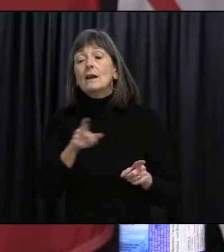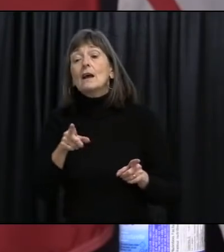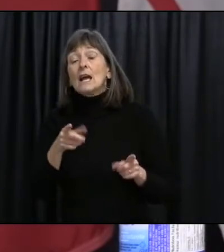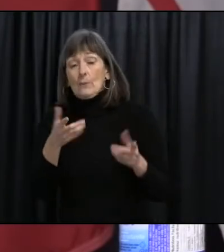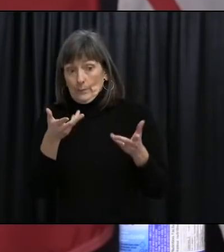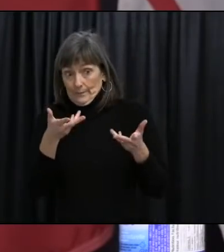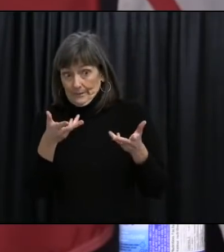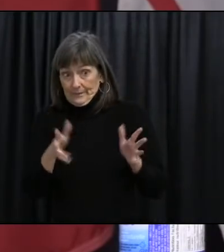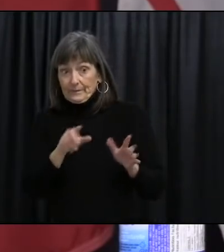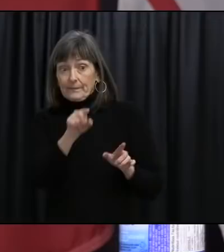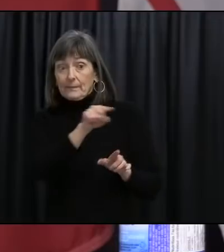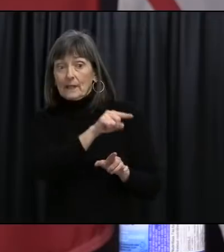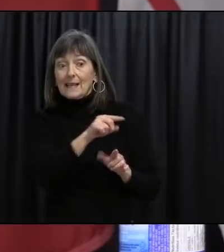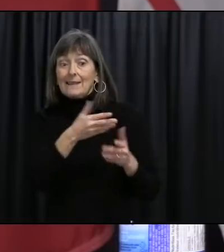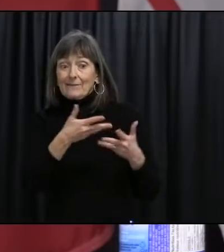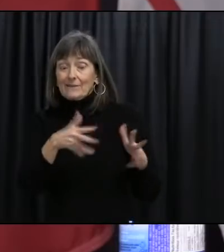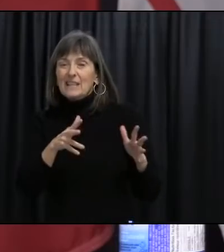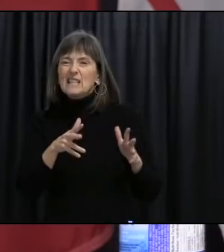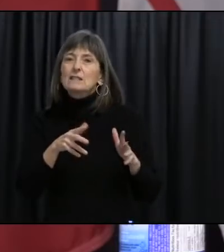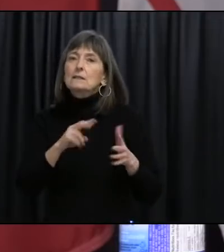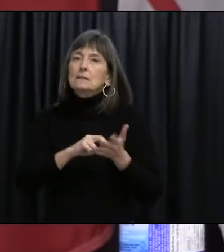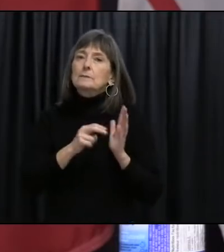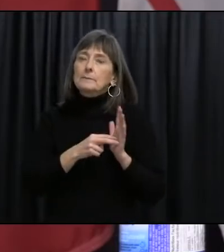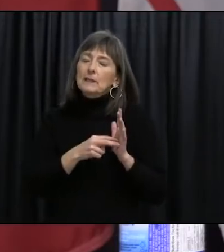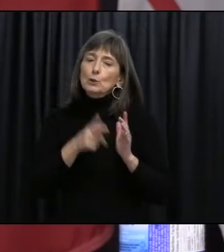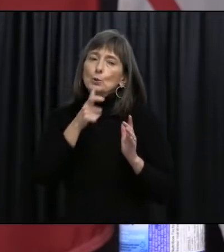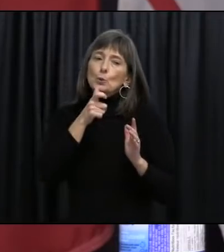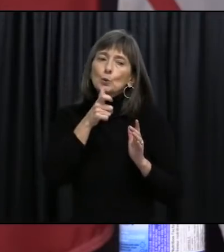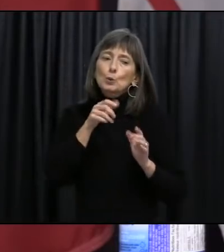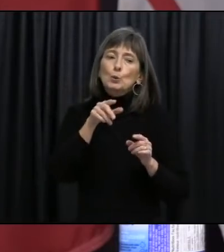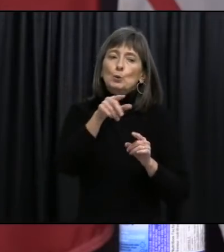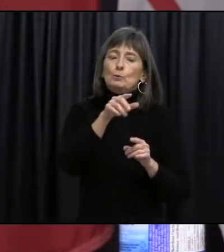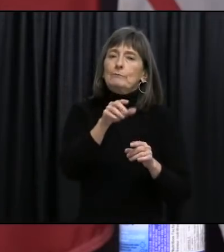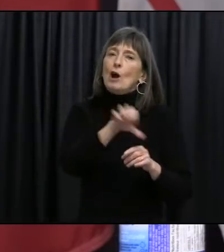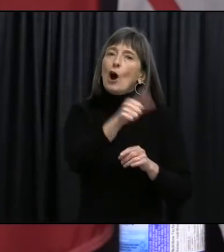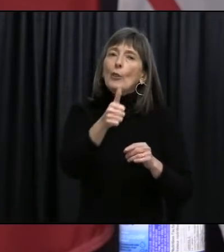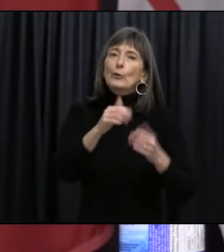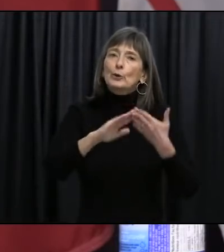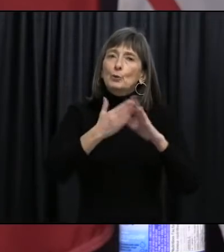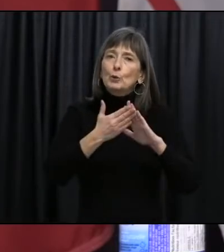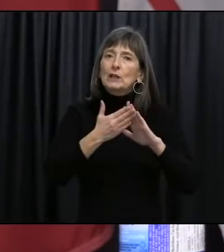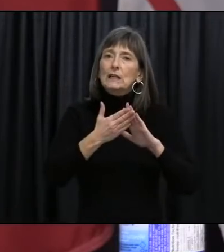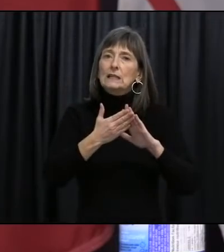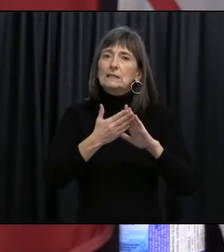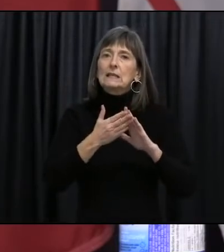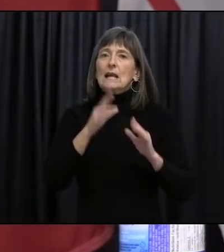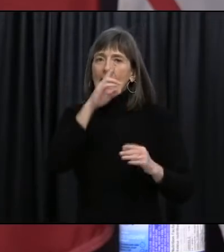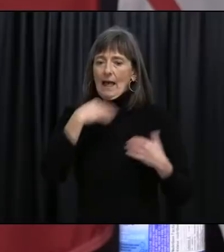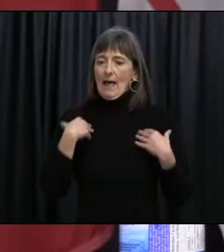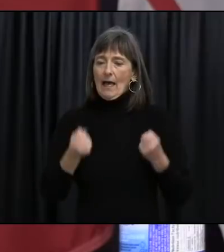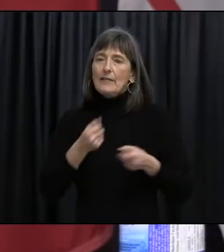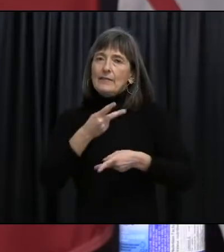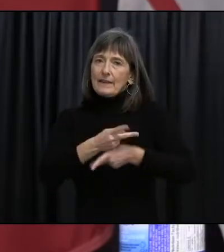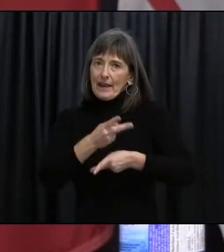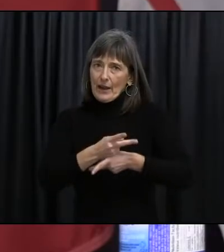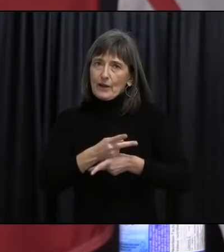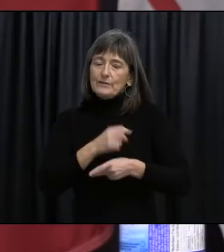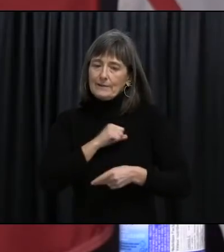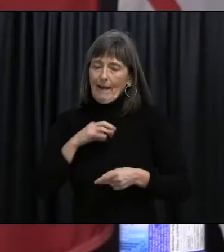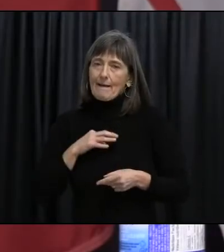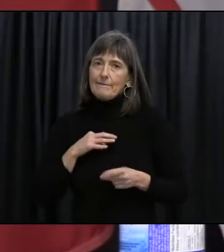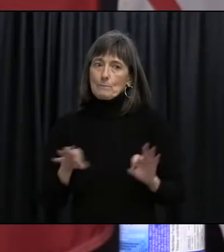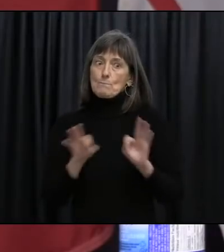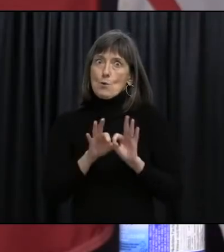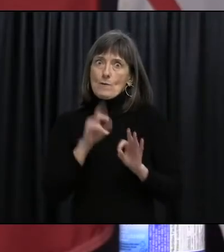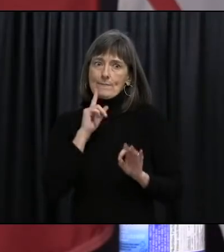vaccinating essential high-risk healthcare workers in those areas, and then we'll be working on trying to make